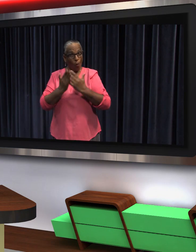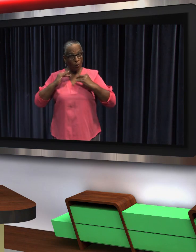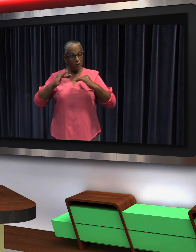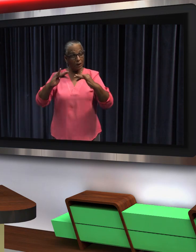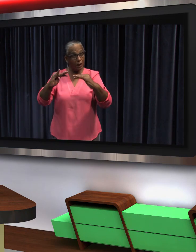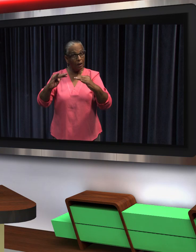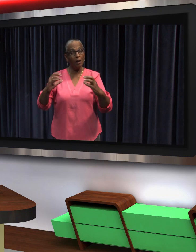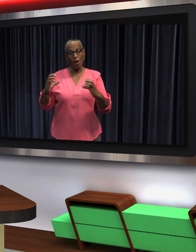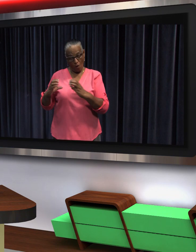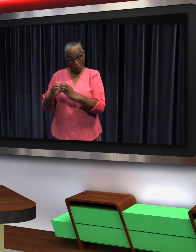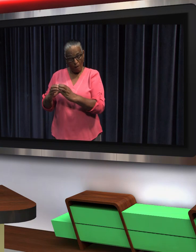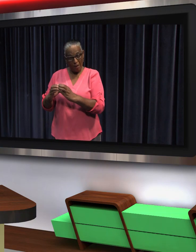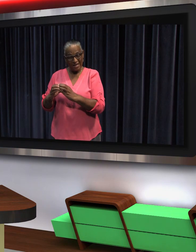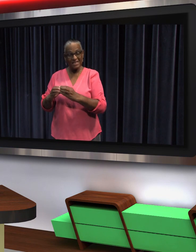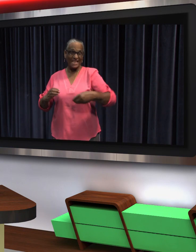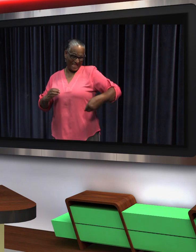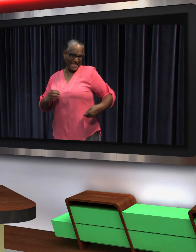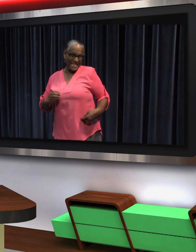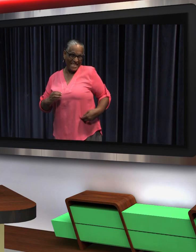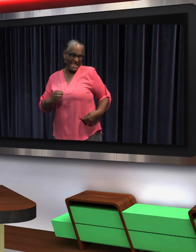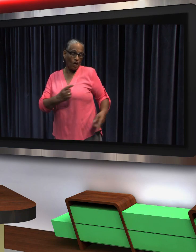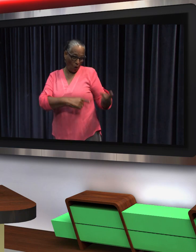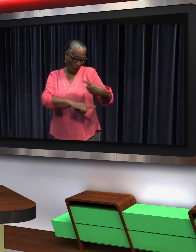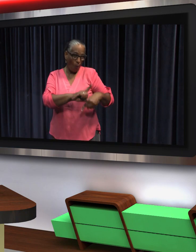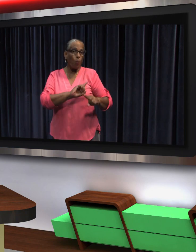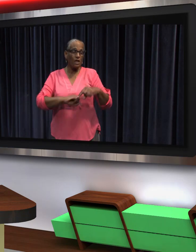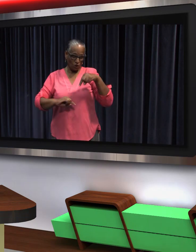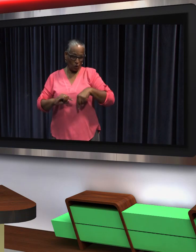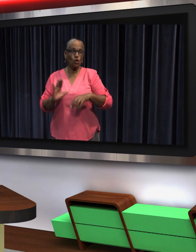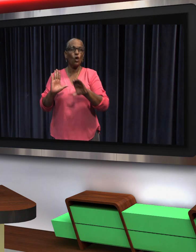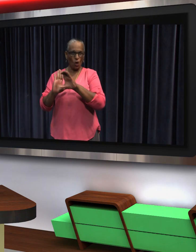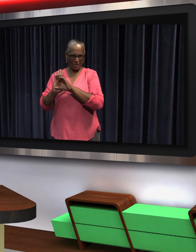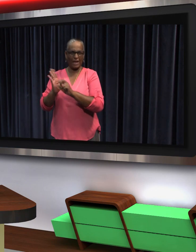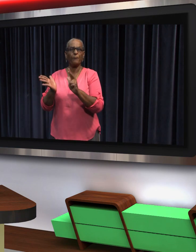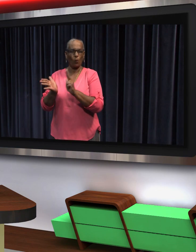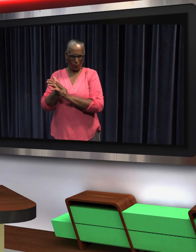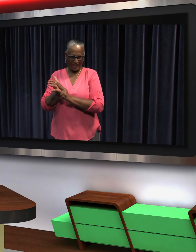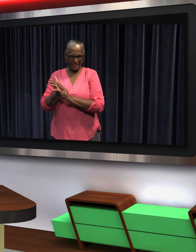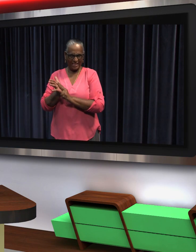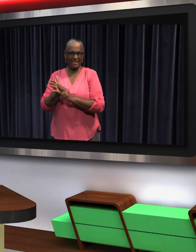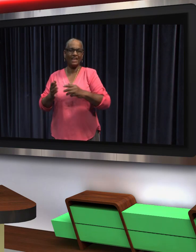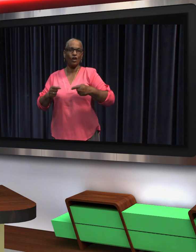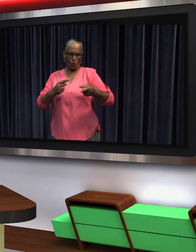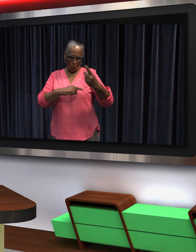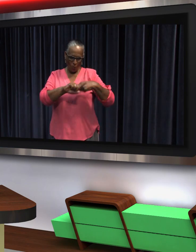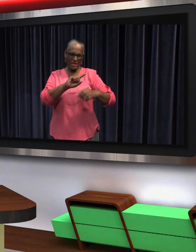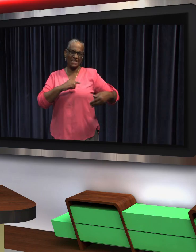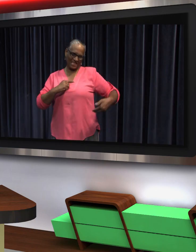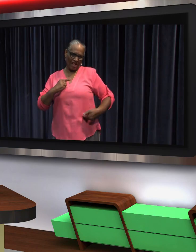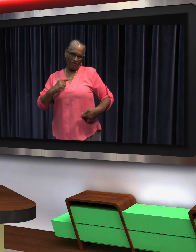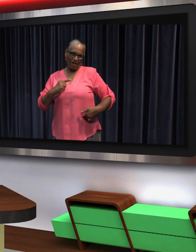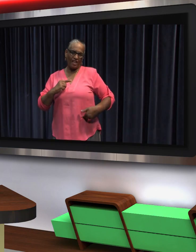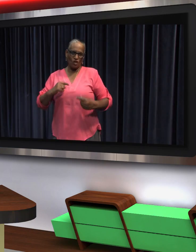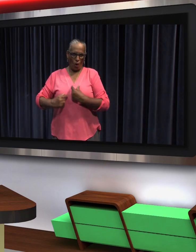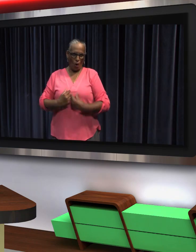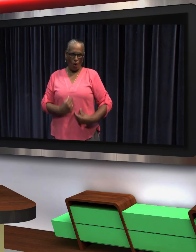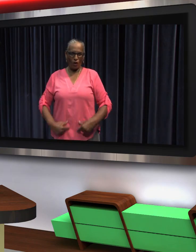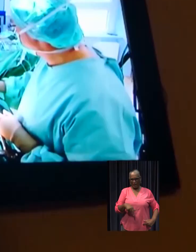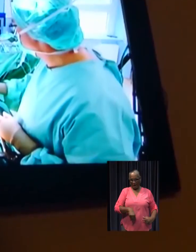Commission Kidney Transplant Suriname is working on a concept of the Organ Transplant